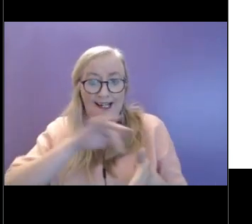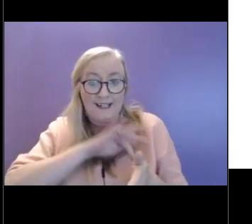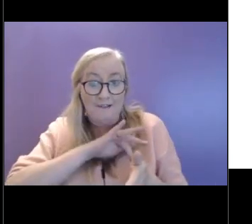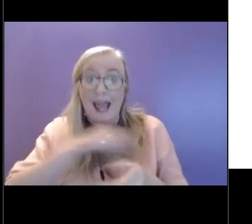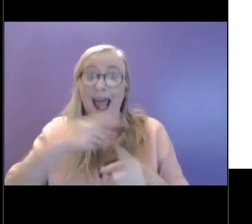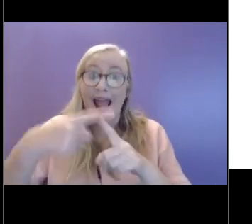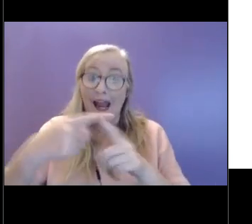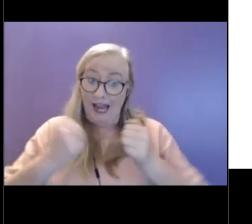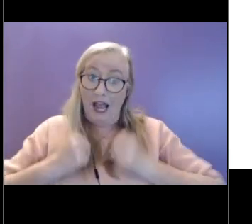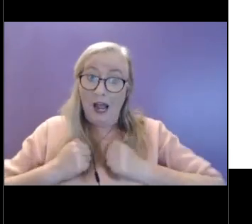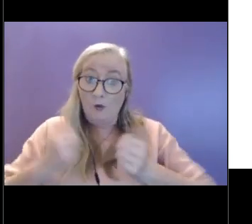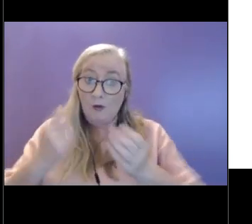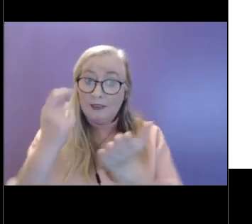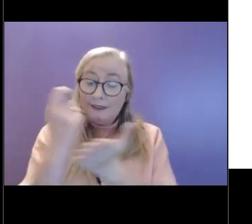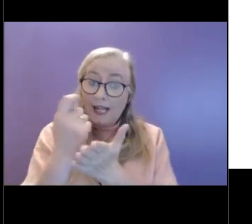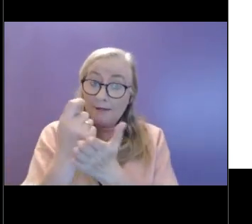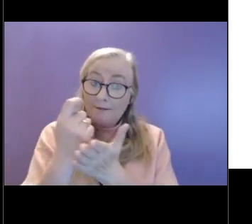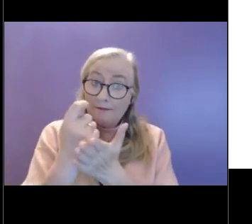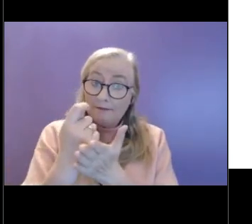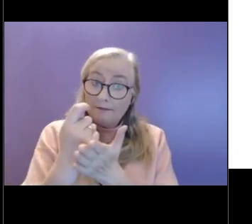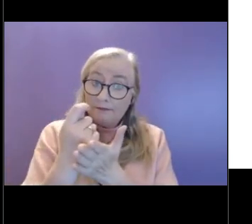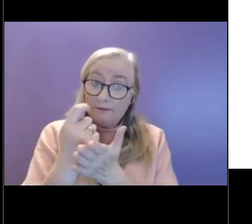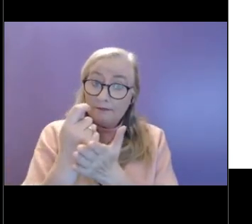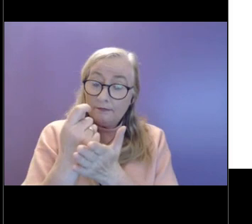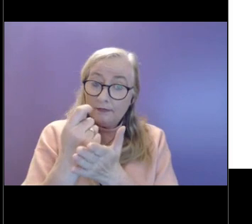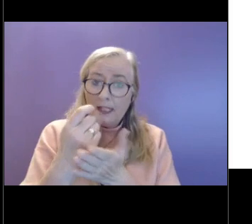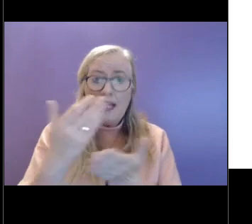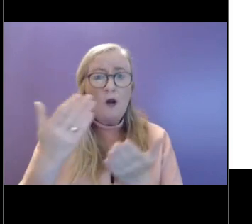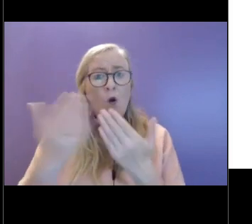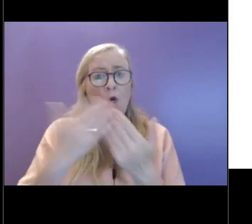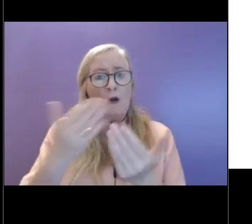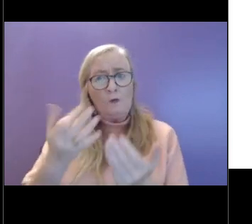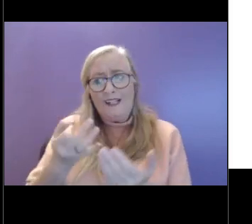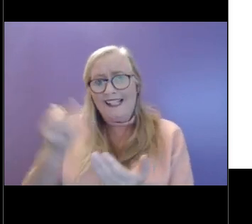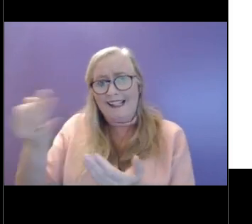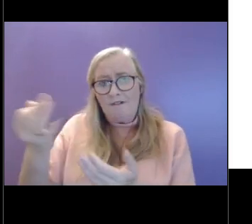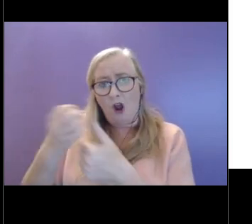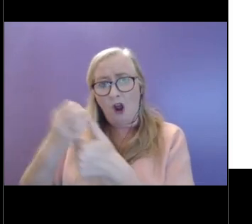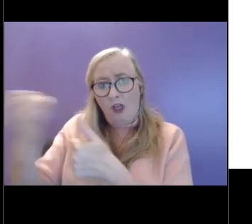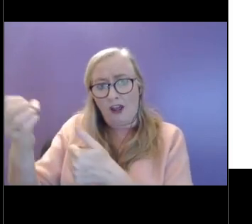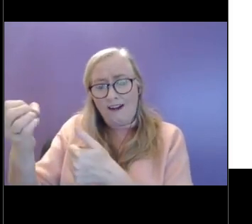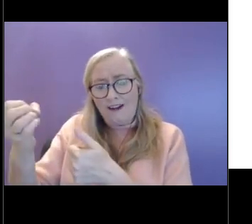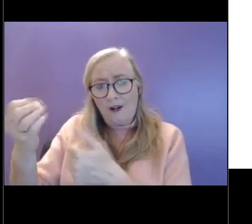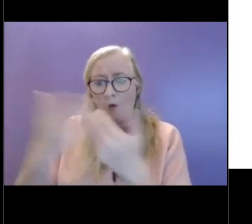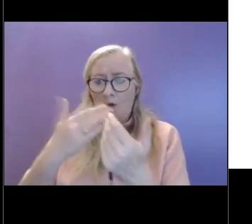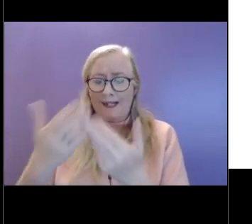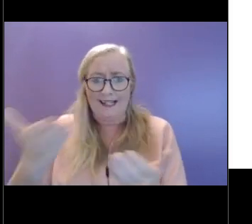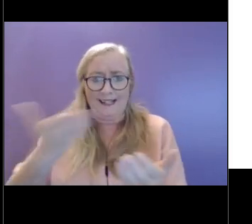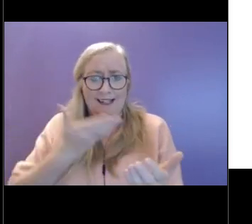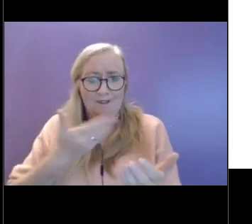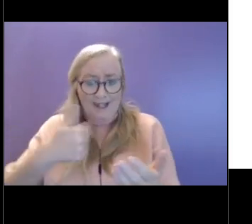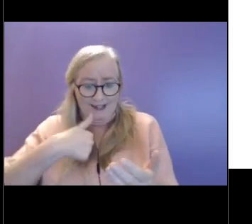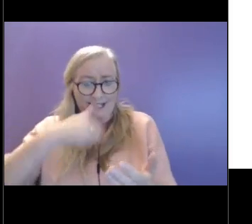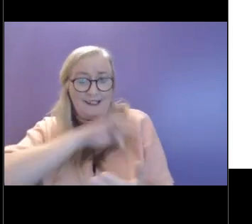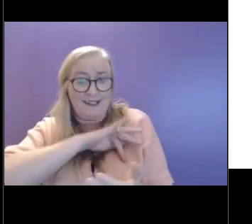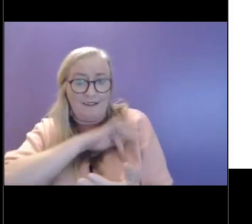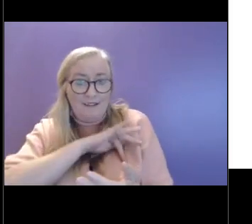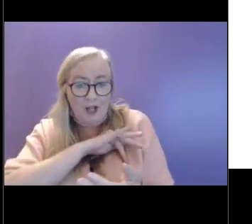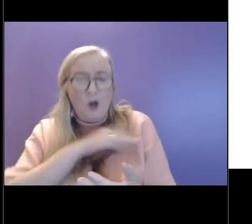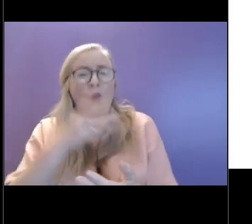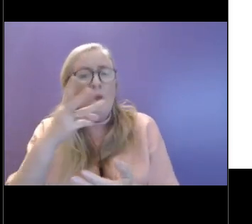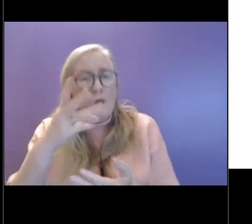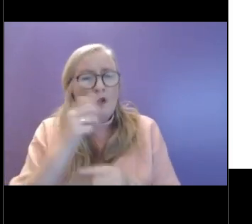and how we give to others and how we give to ourselves. We'll come on to look at that a little bit more in a minute.